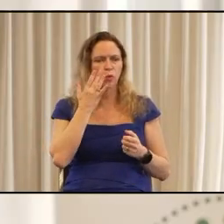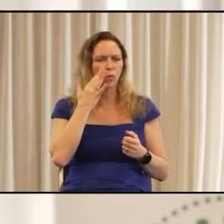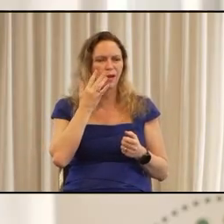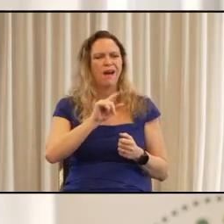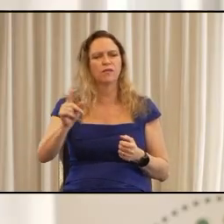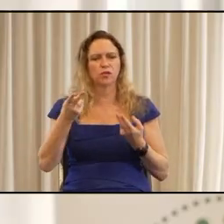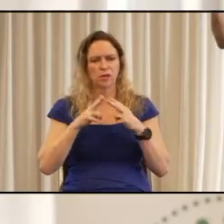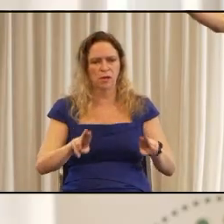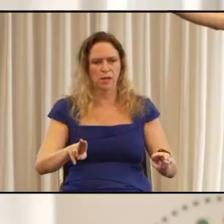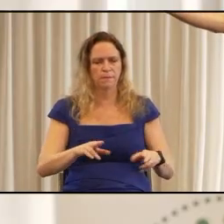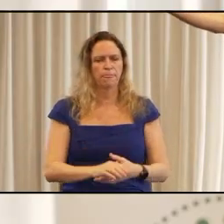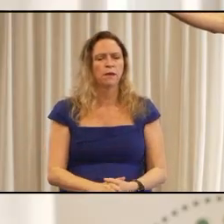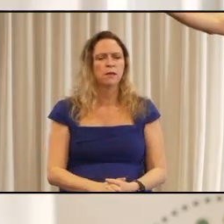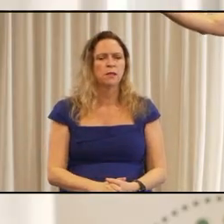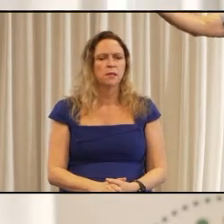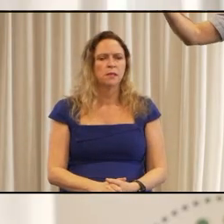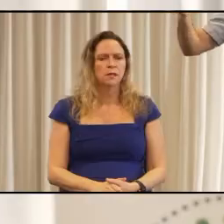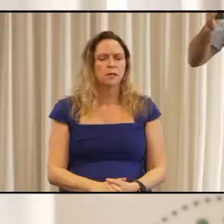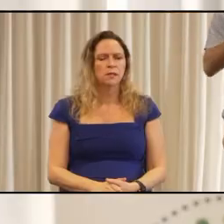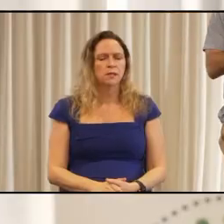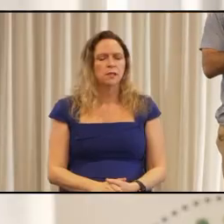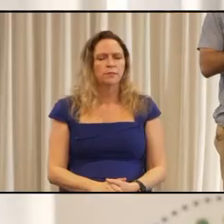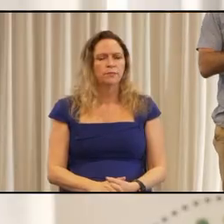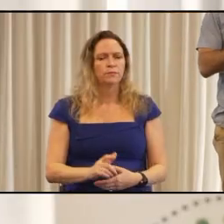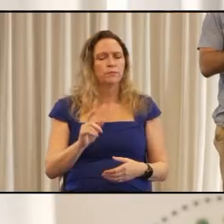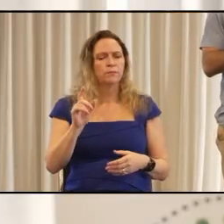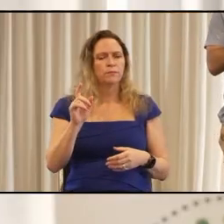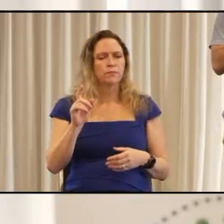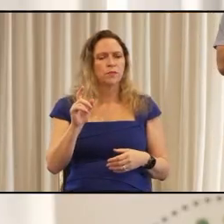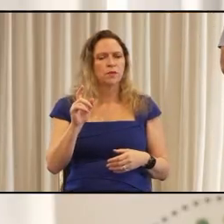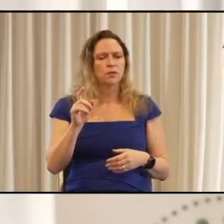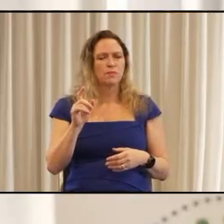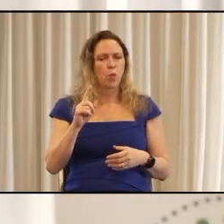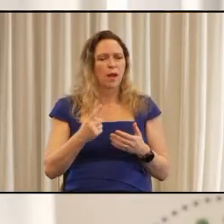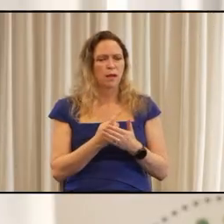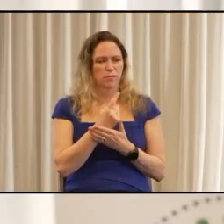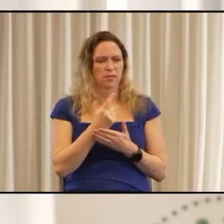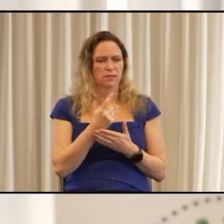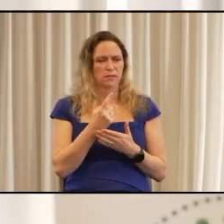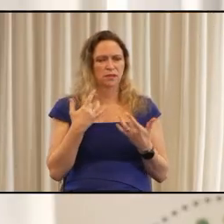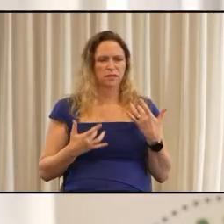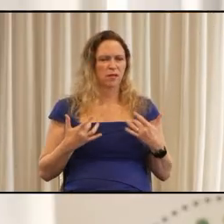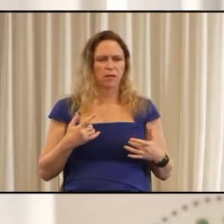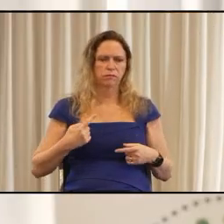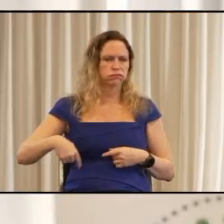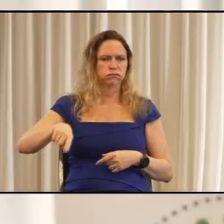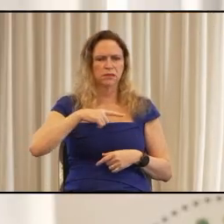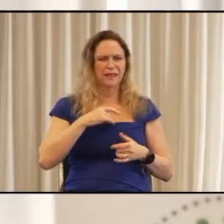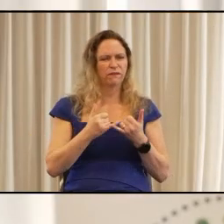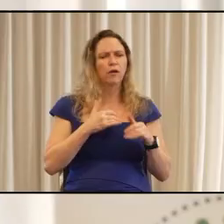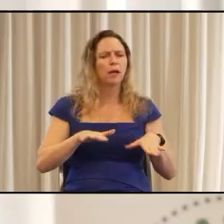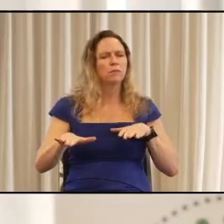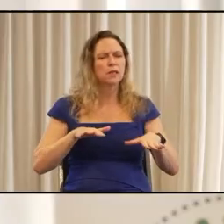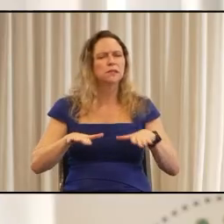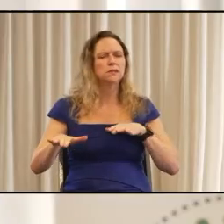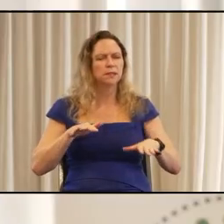time, and not time as in years, but time as in we get so busy in our lives that time comes